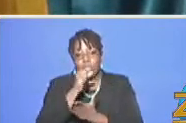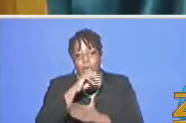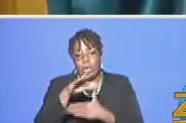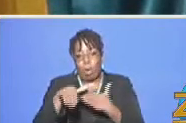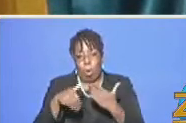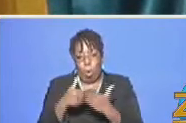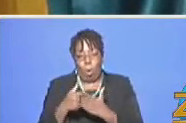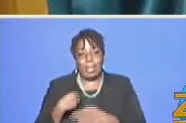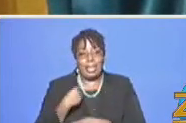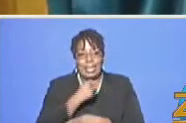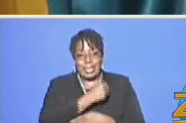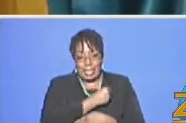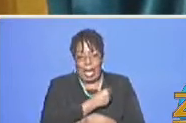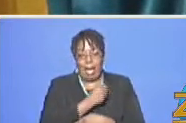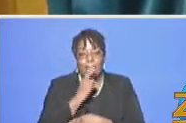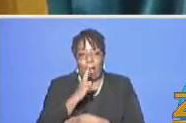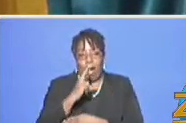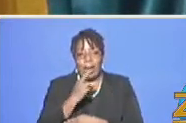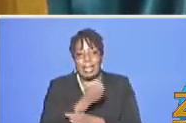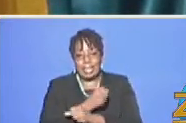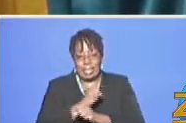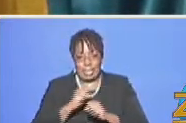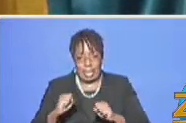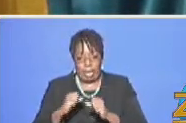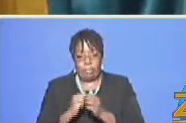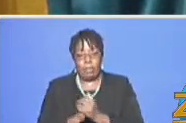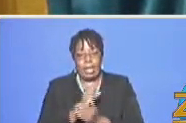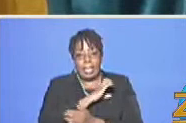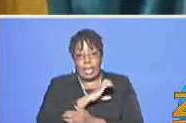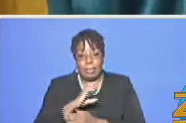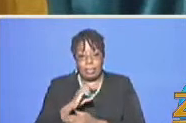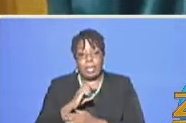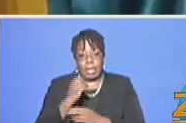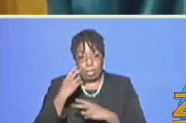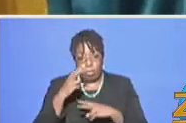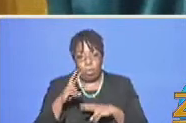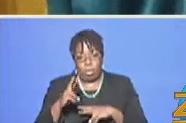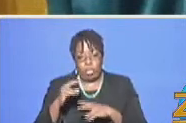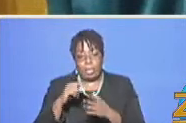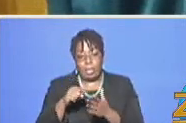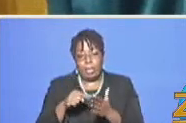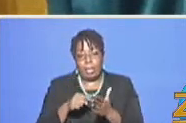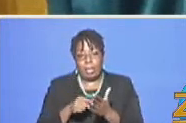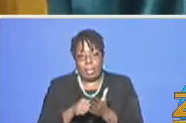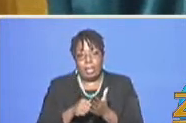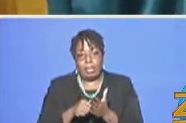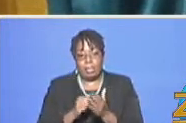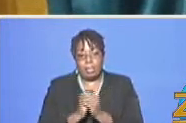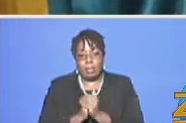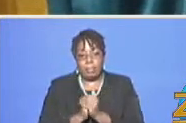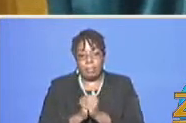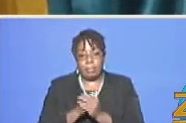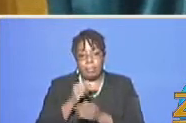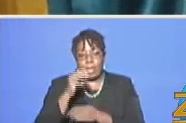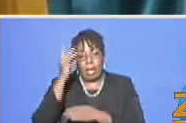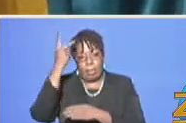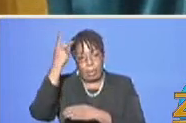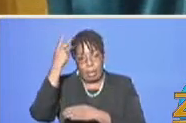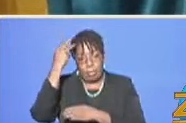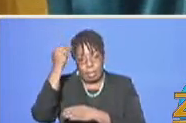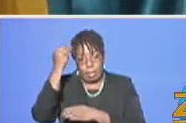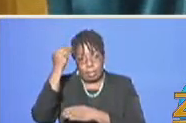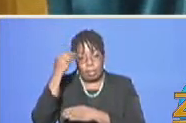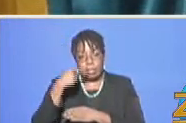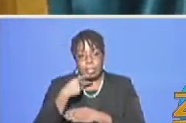its staff are safe. The embassy, though, is monitoring the situation closely. Prime Minister Minnis stressing that through